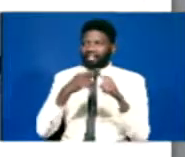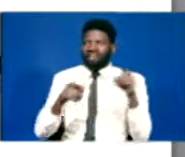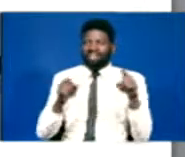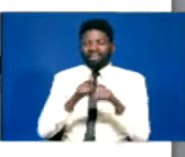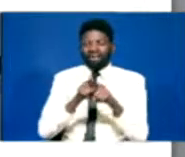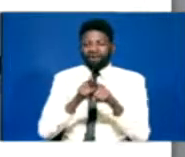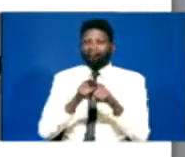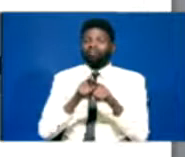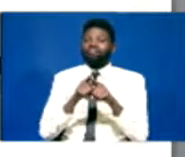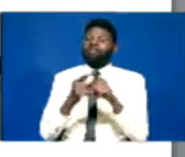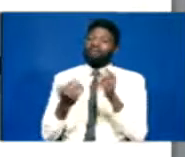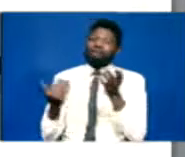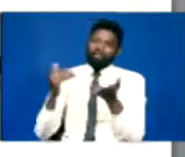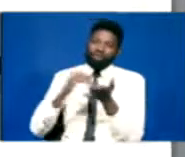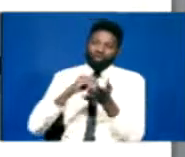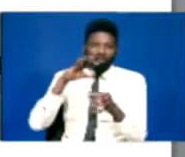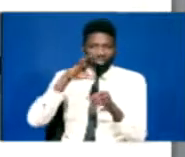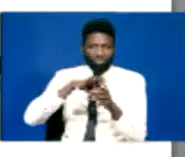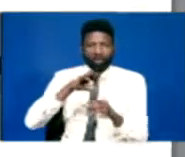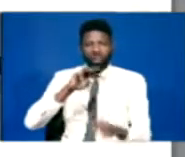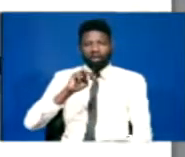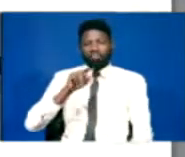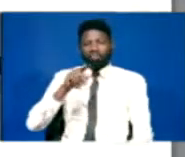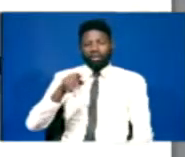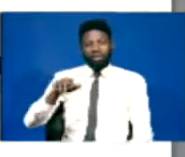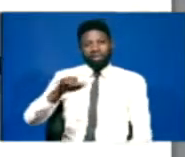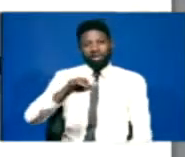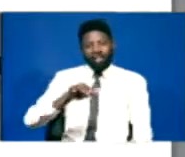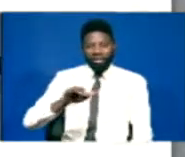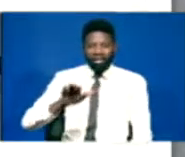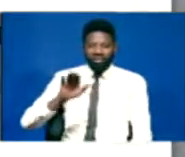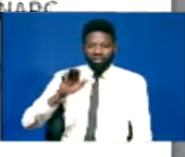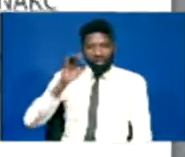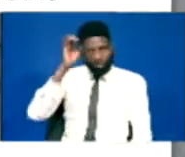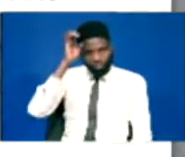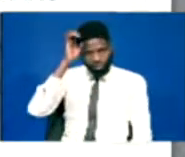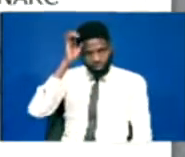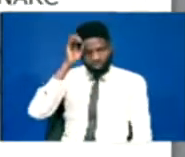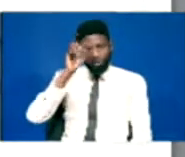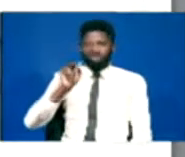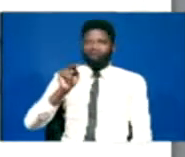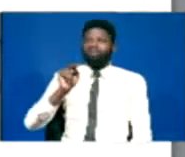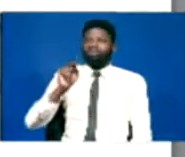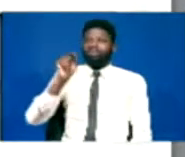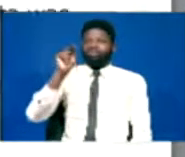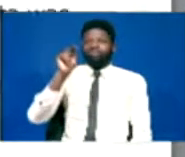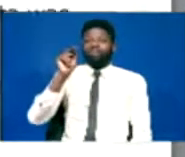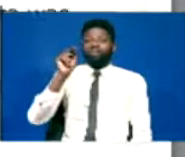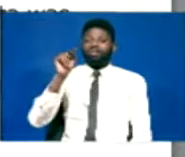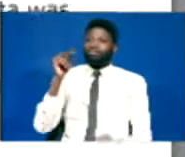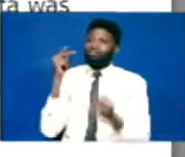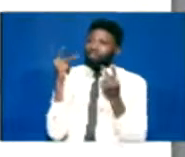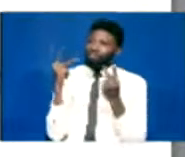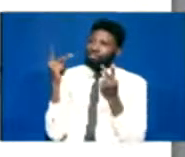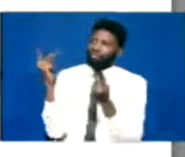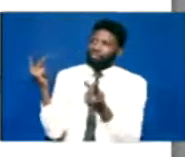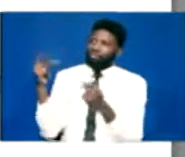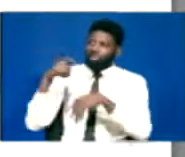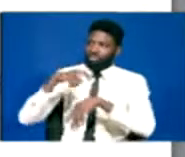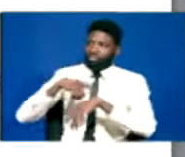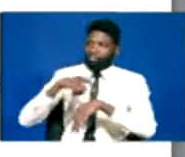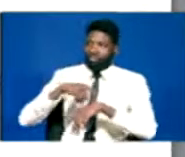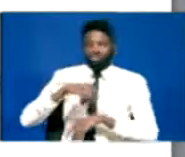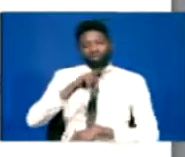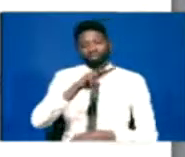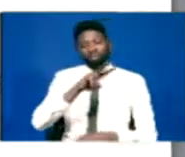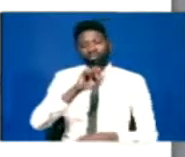was re-elected as the member of parliament for Eldoret North constituency. Now, looking at this period, 2002,